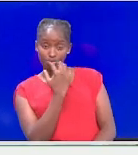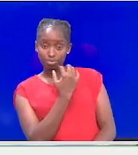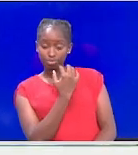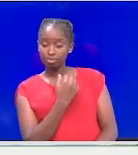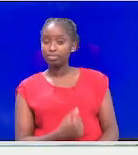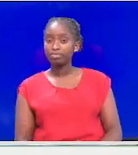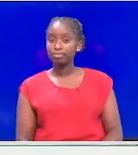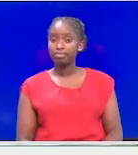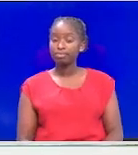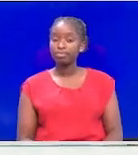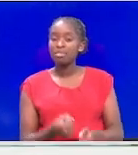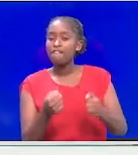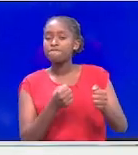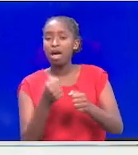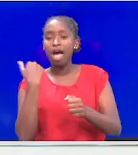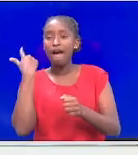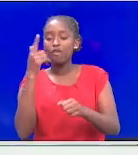a man fighting for his survival,